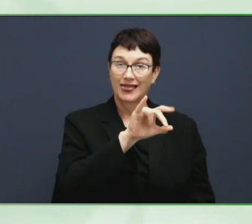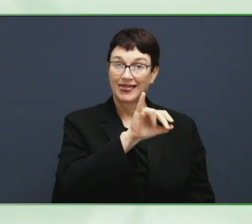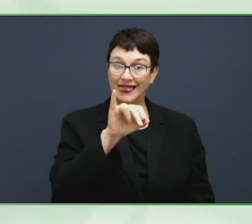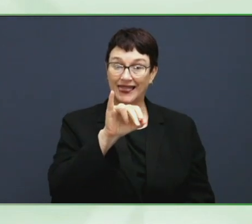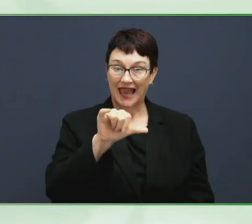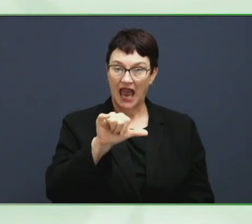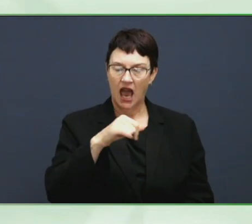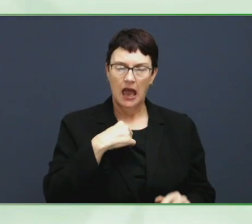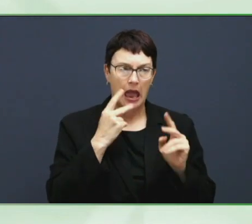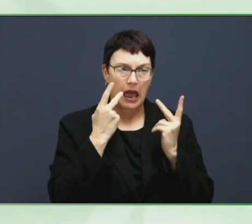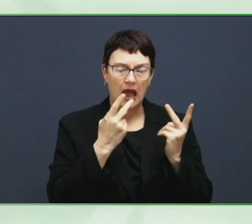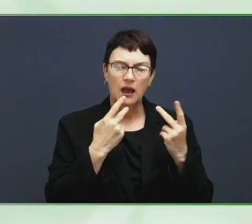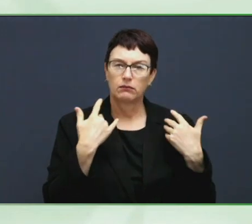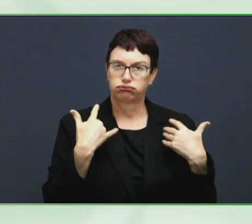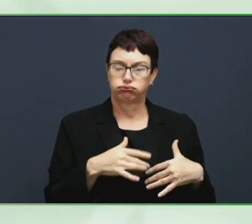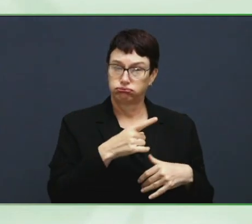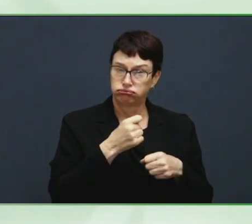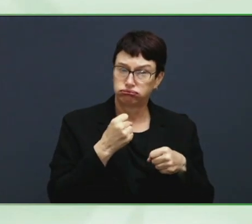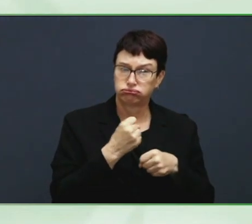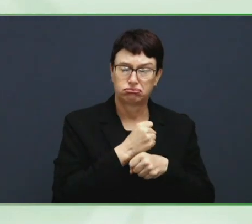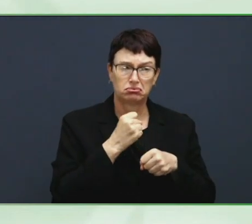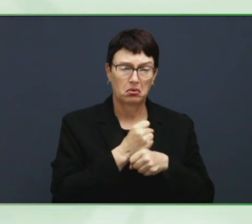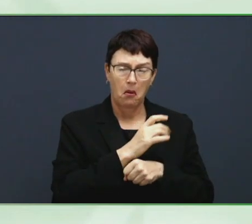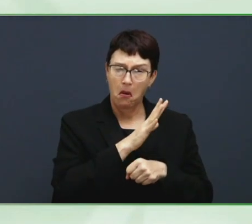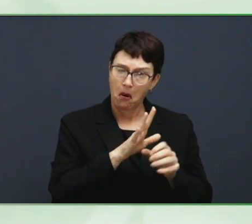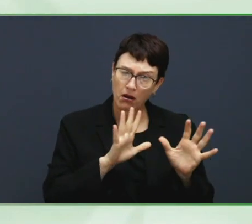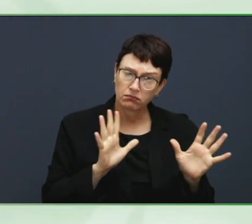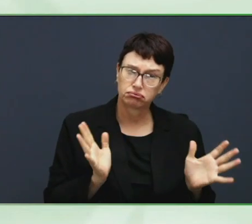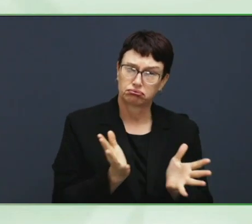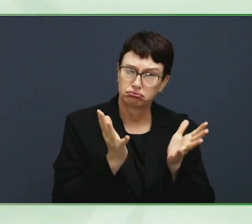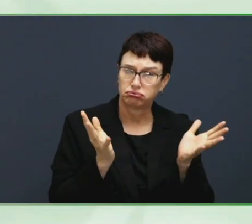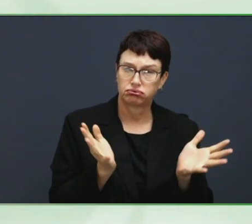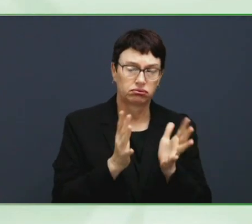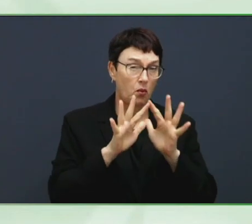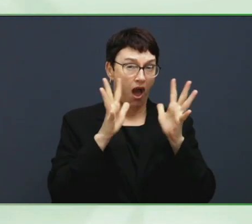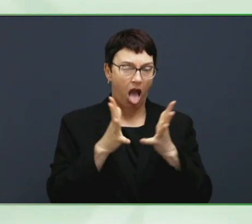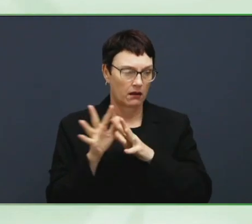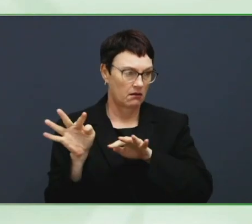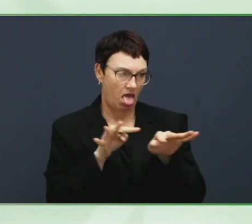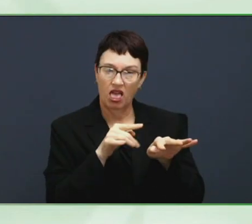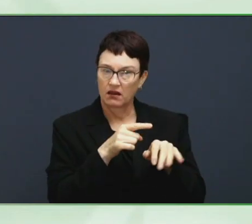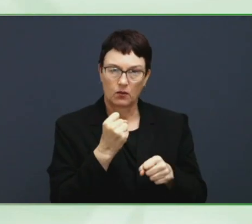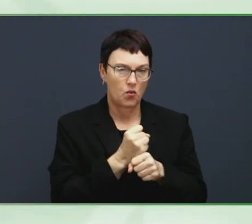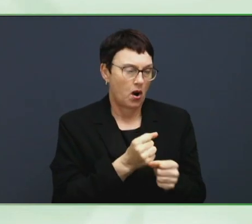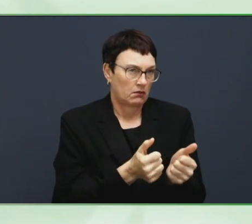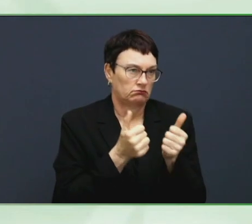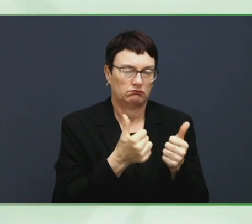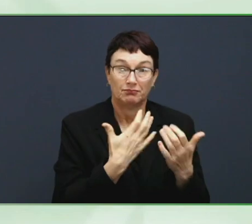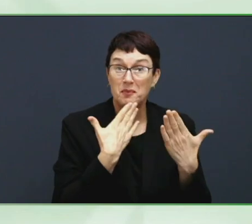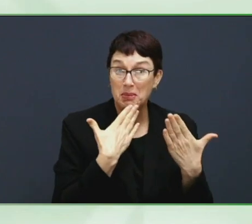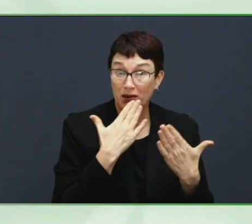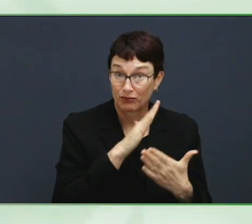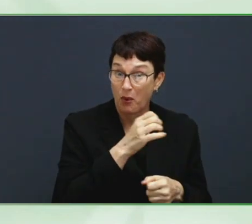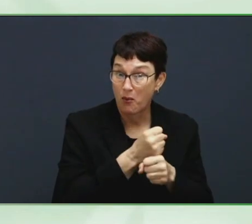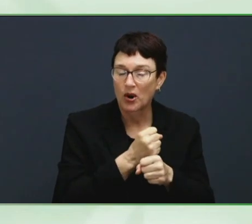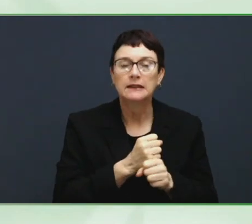it's been a real model for people across the globe. Thank you. And now, I guess